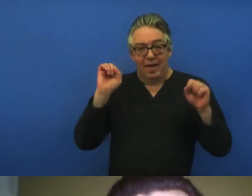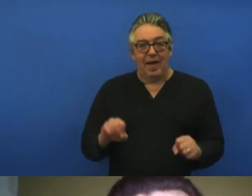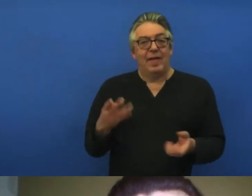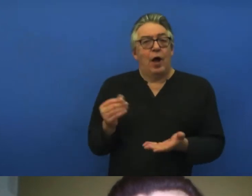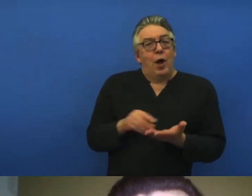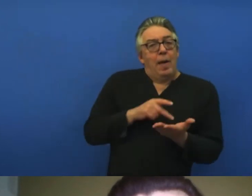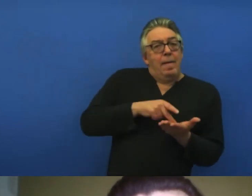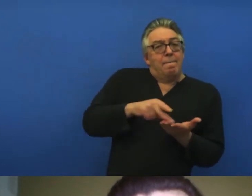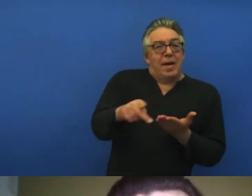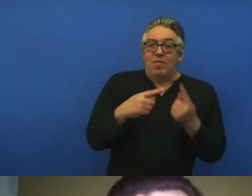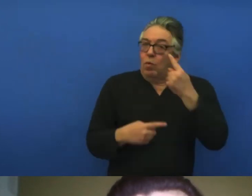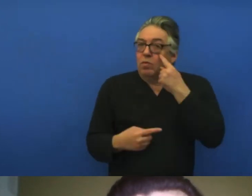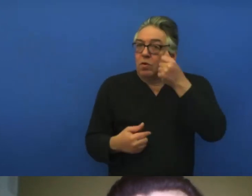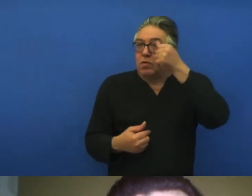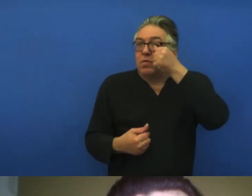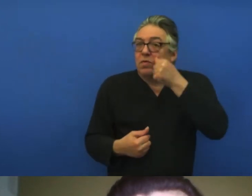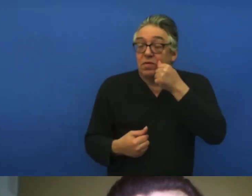was very expensive in Syria.